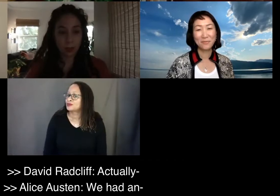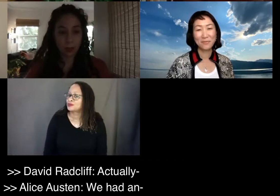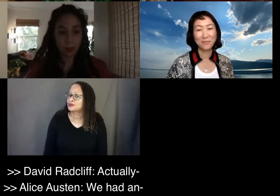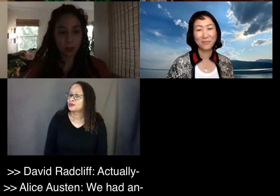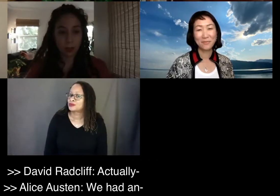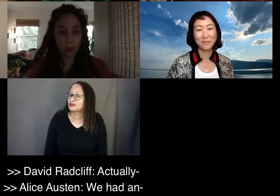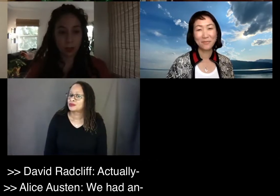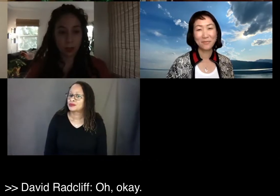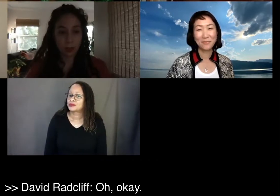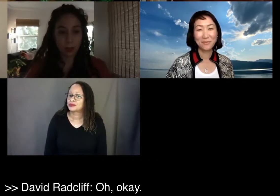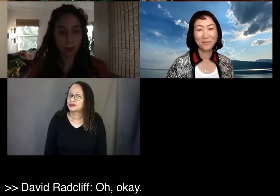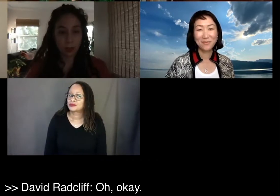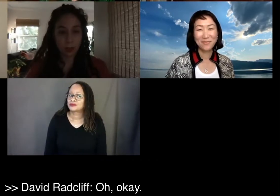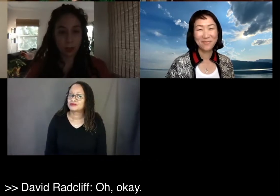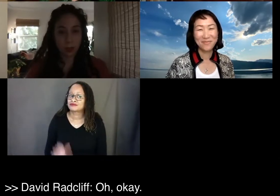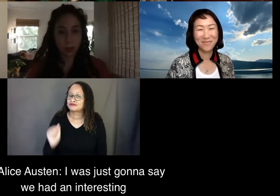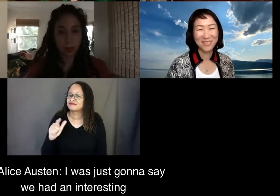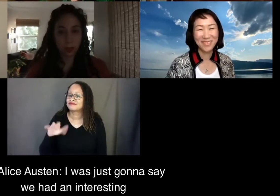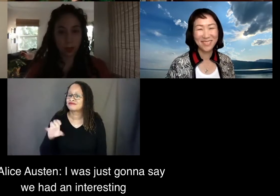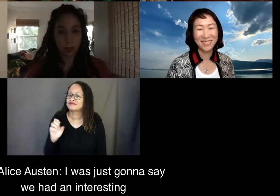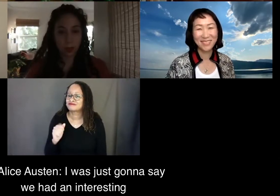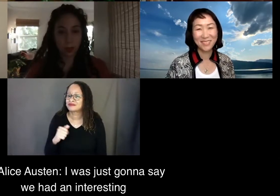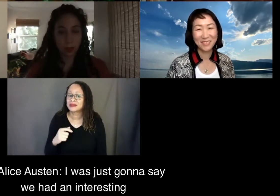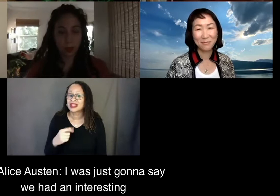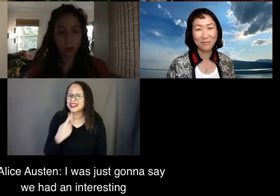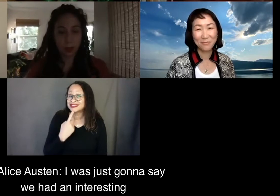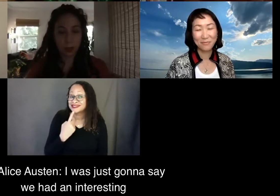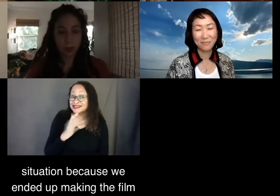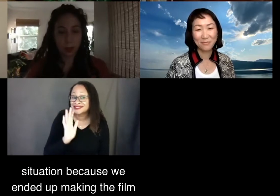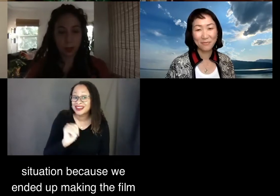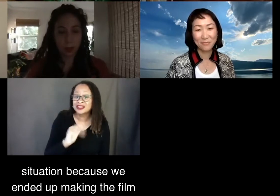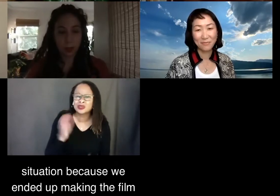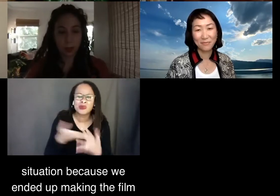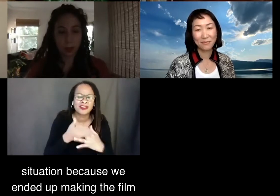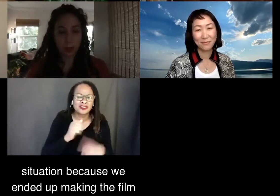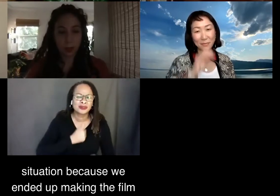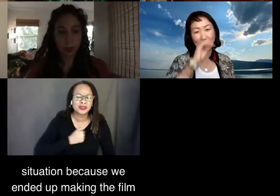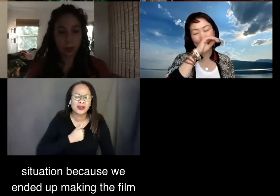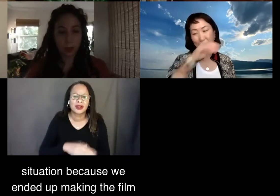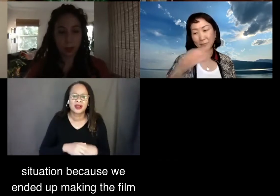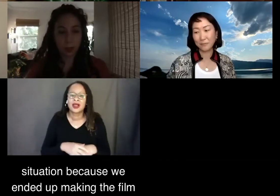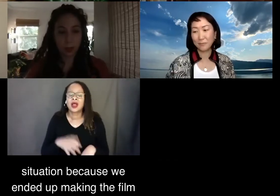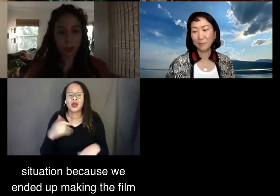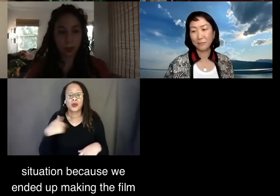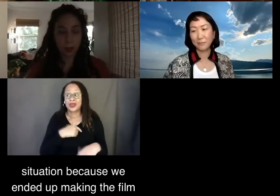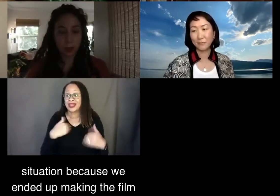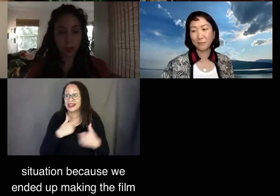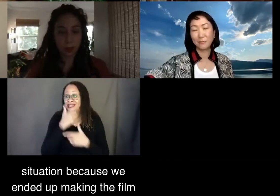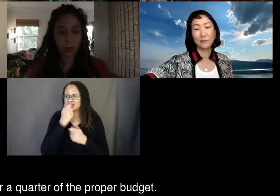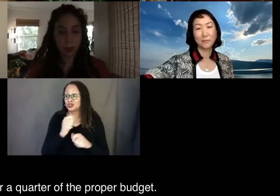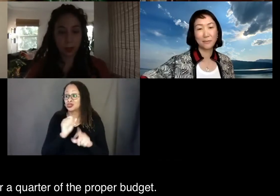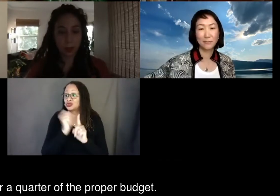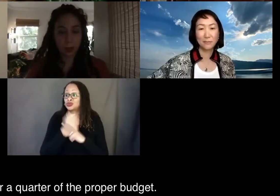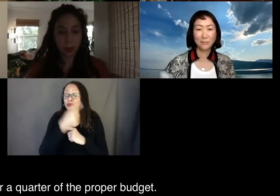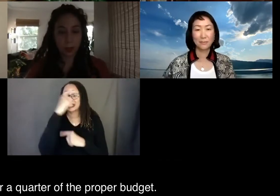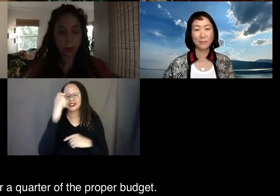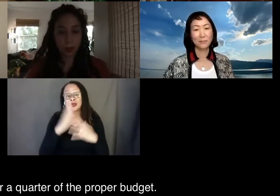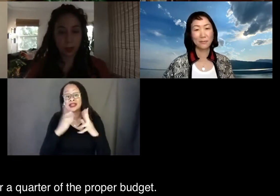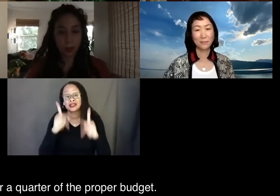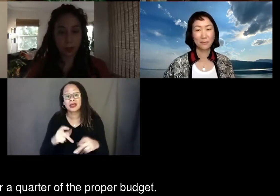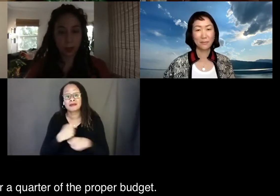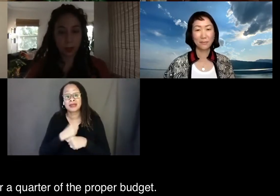We had I was just gonna say, we had an interesting situation because we ended up making the film for